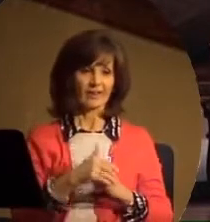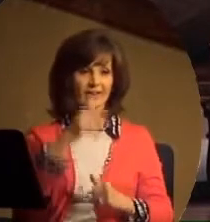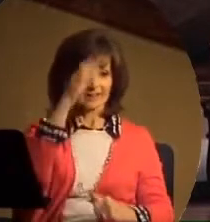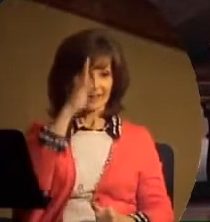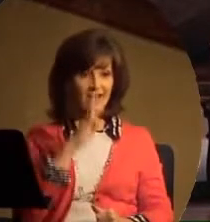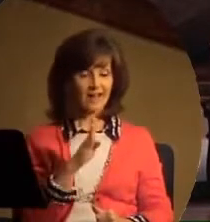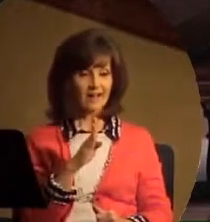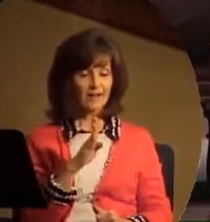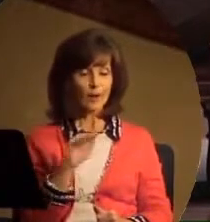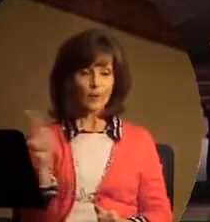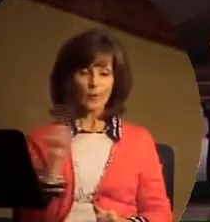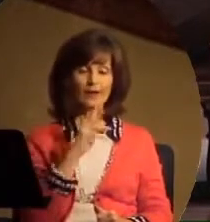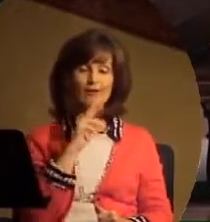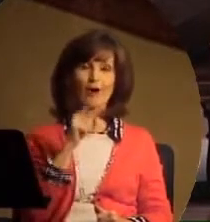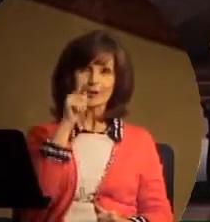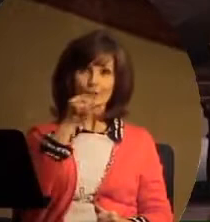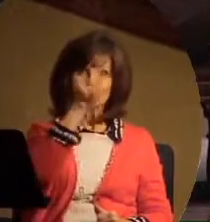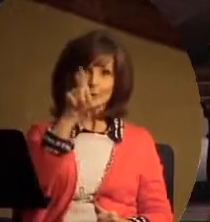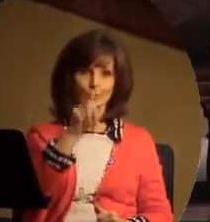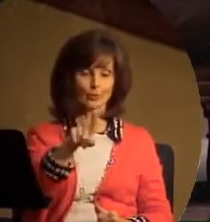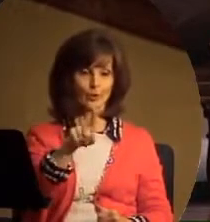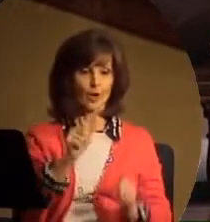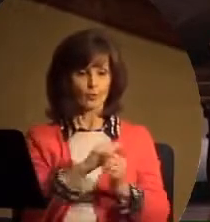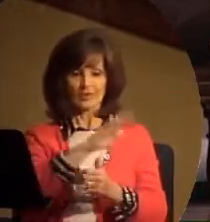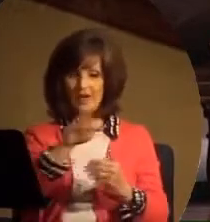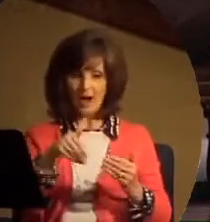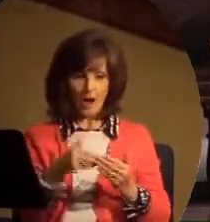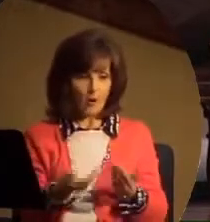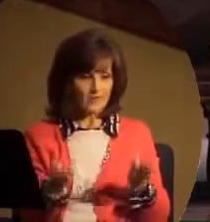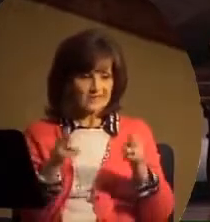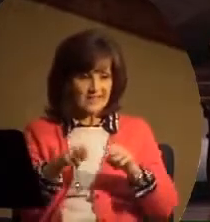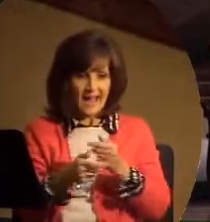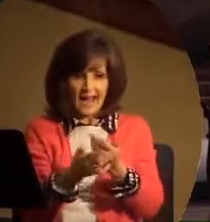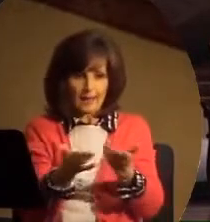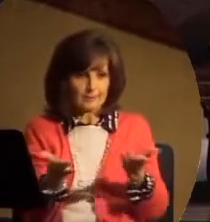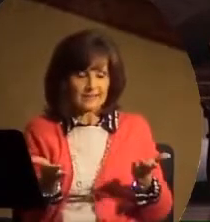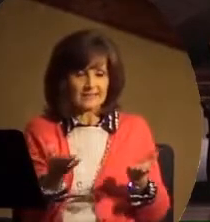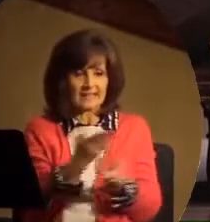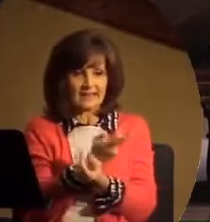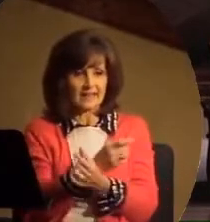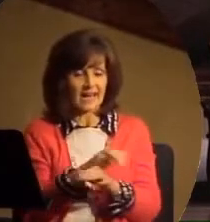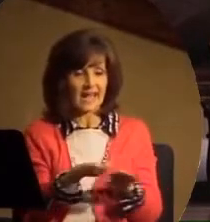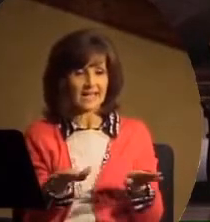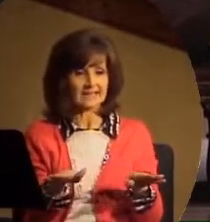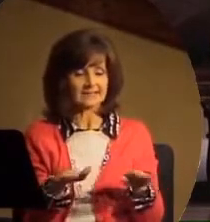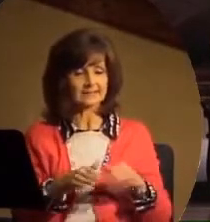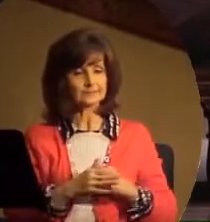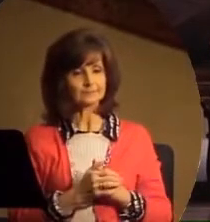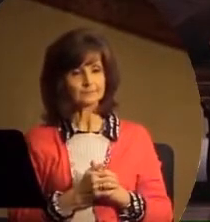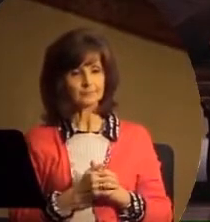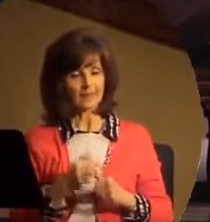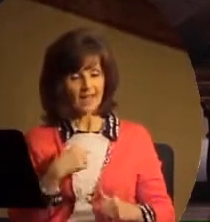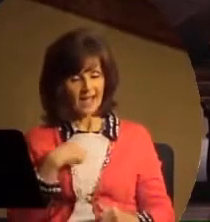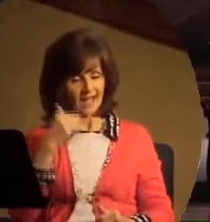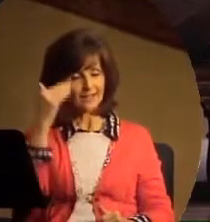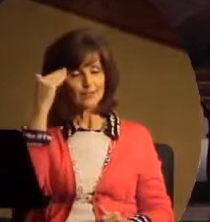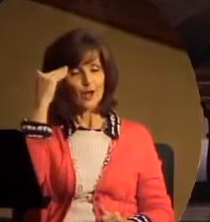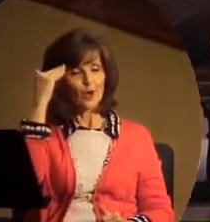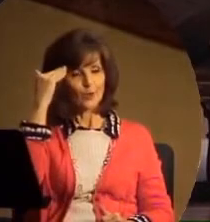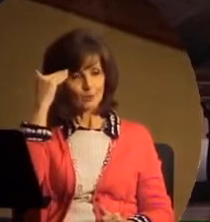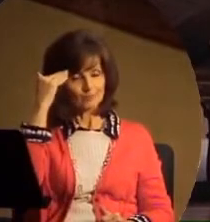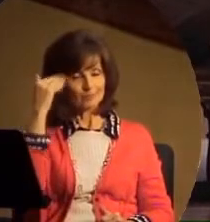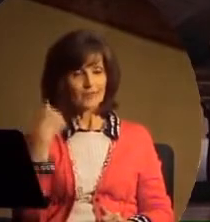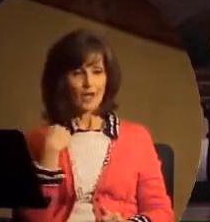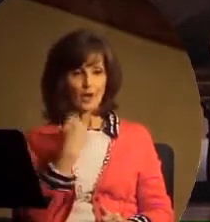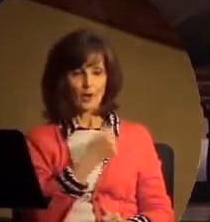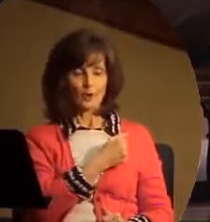God, where are you at with all that's happening in our land? Now I know, I get it, we're too